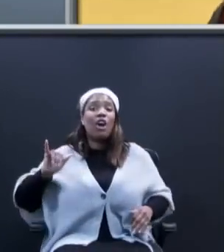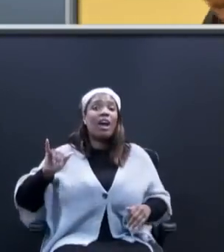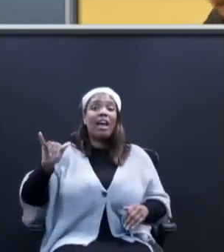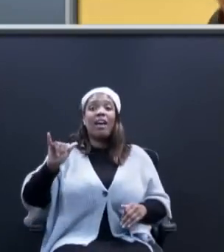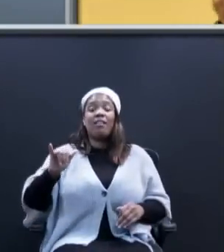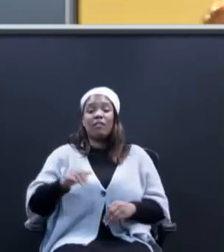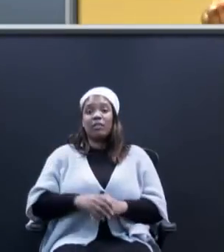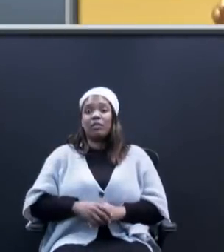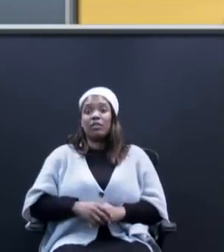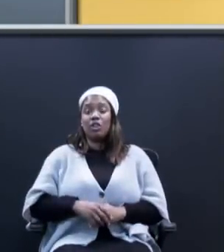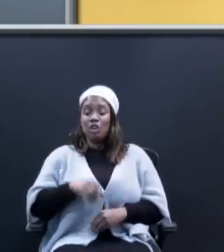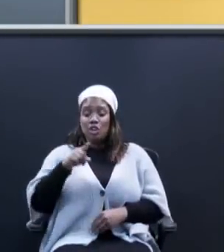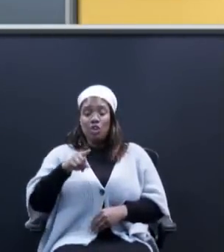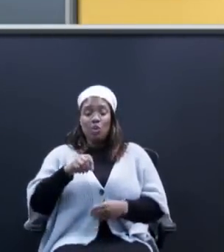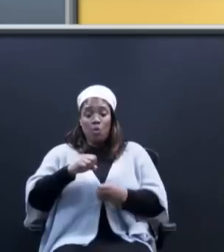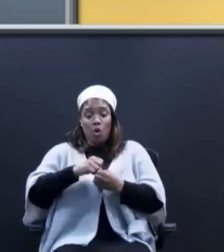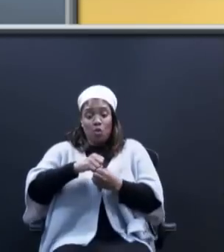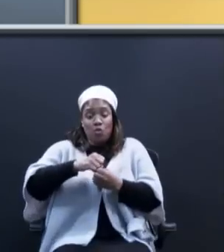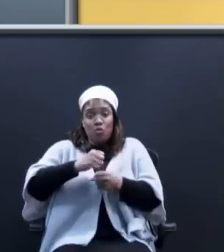created to be an immortal.